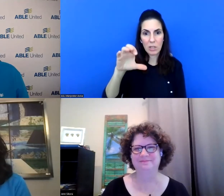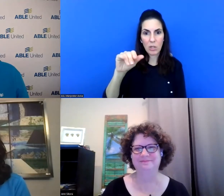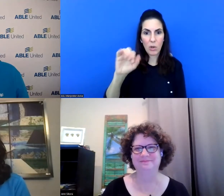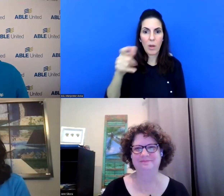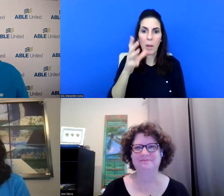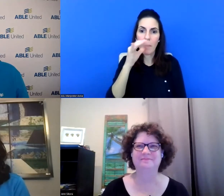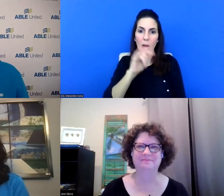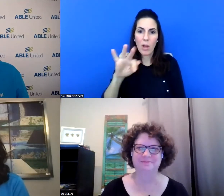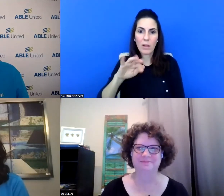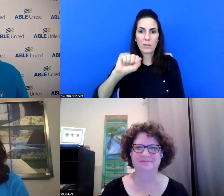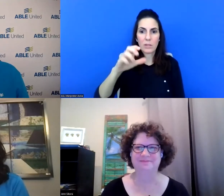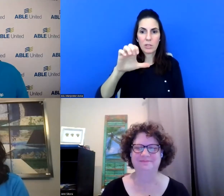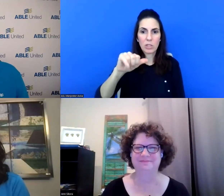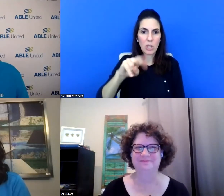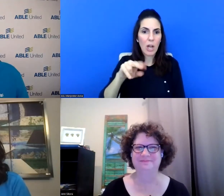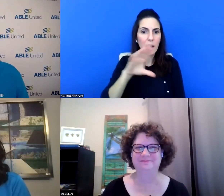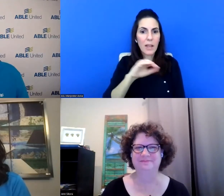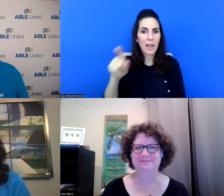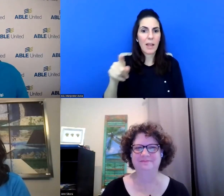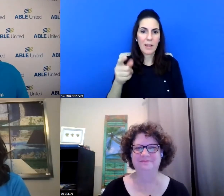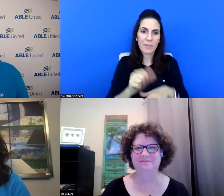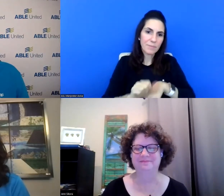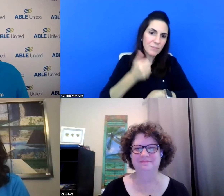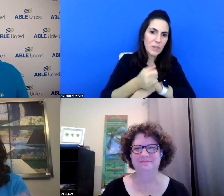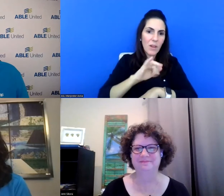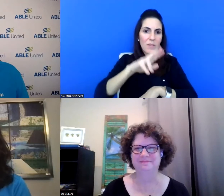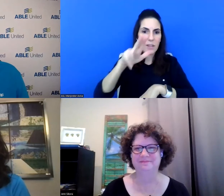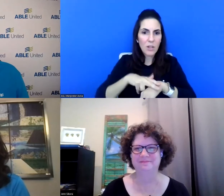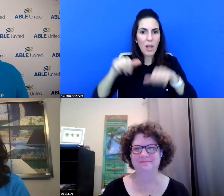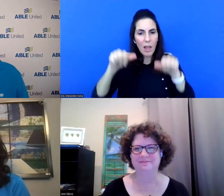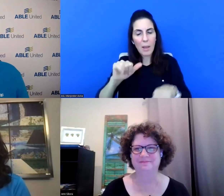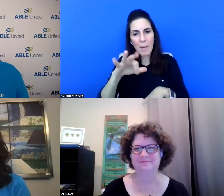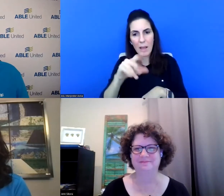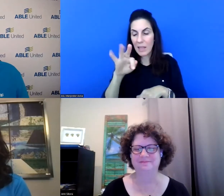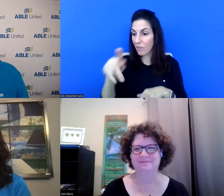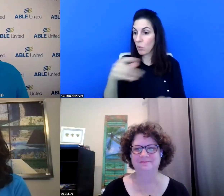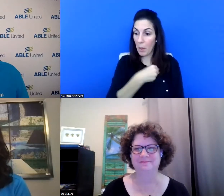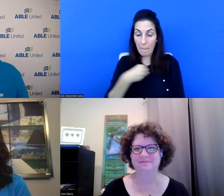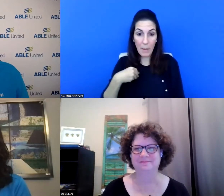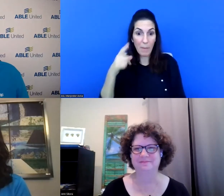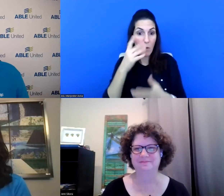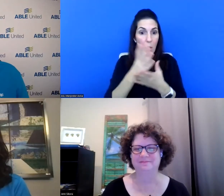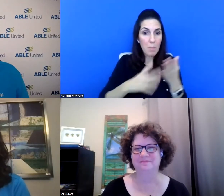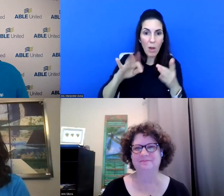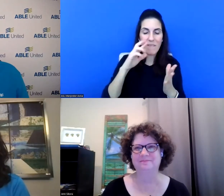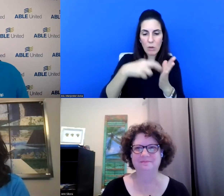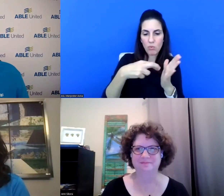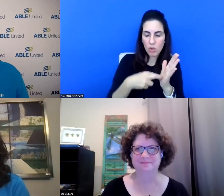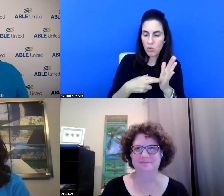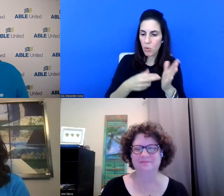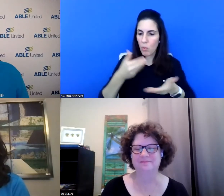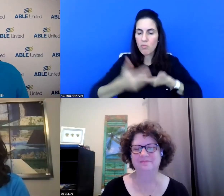of the National Able Act. So if you'll remember, as part of the registration process,